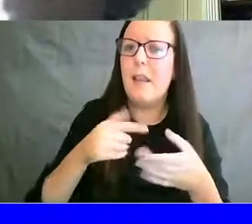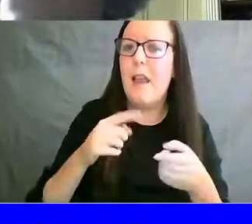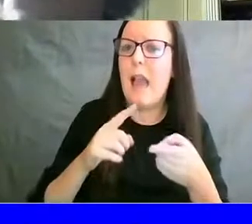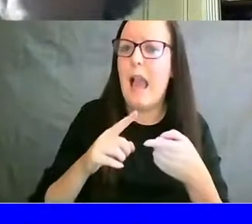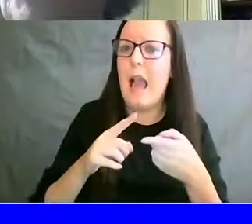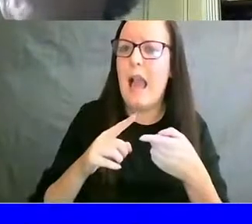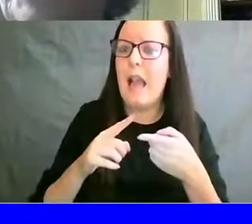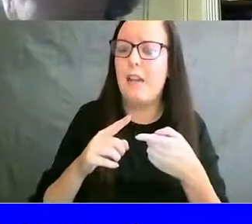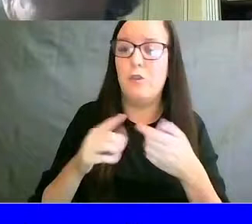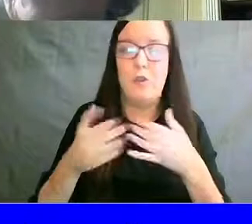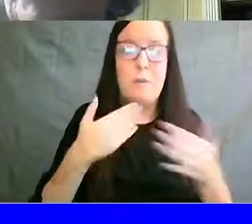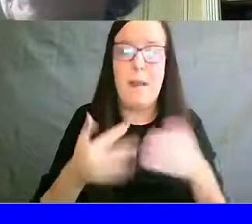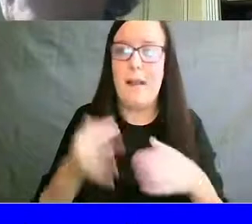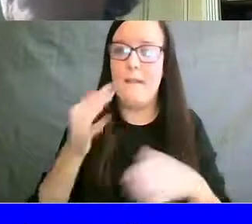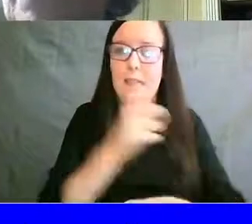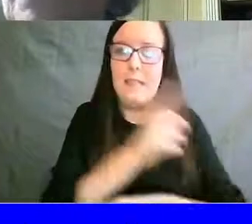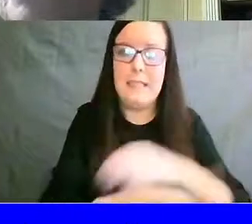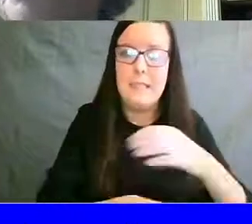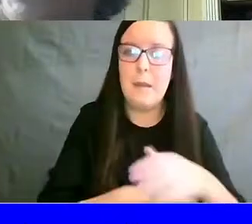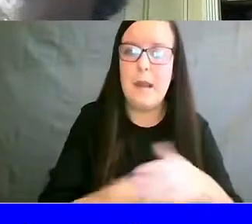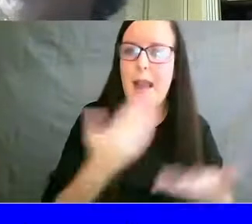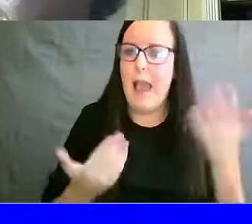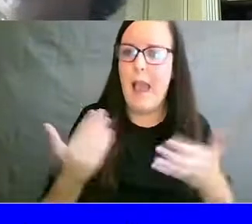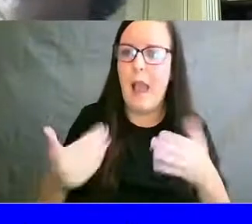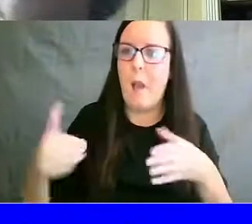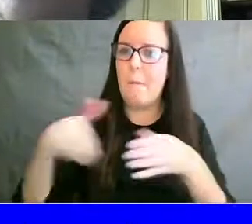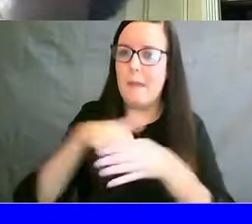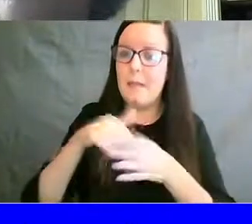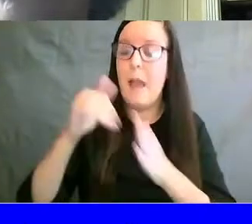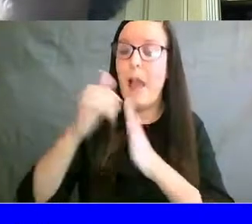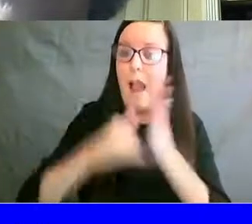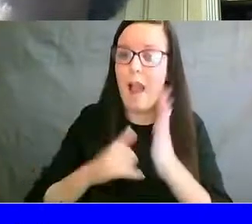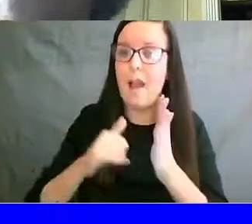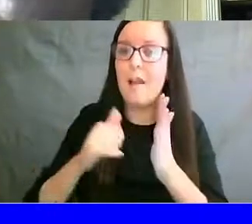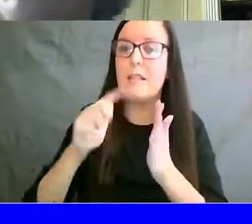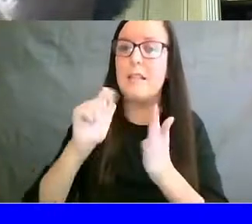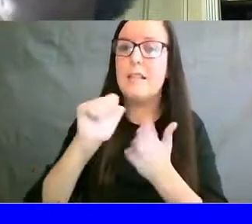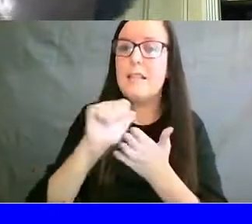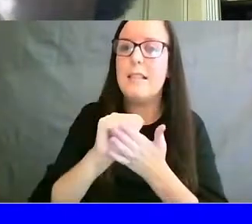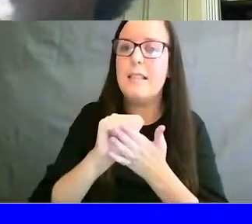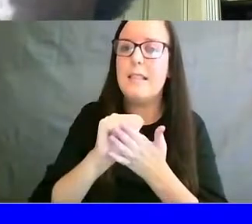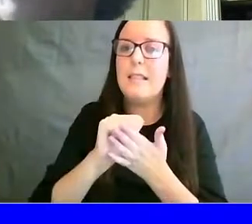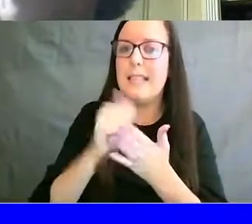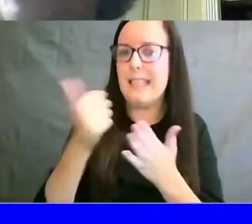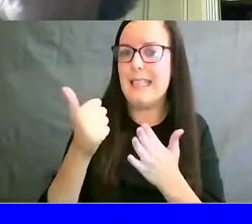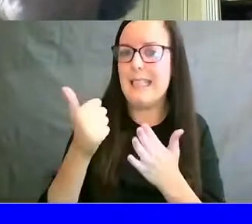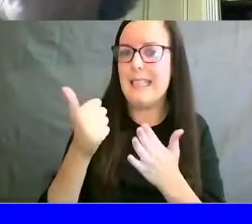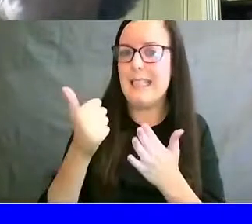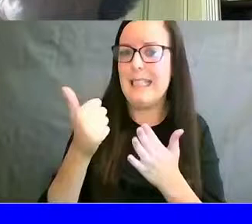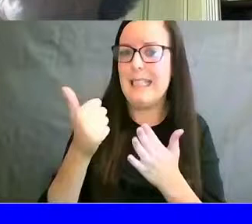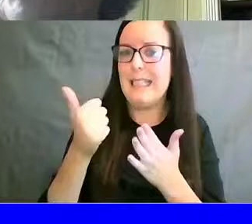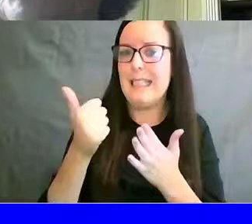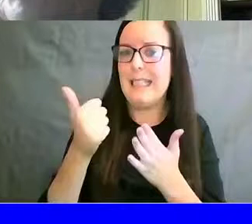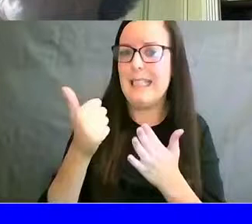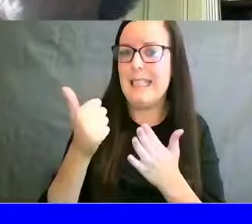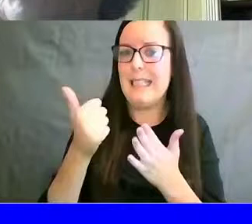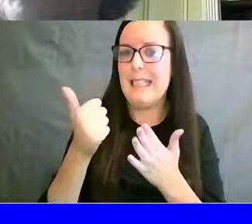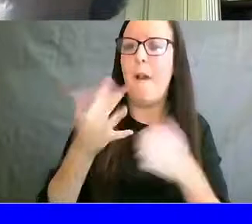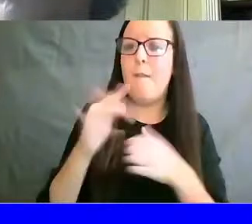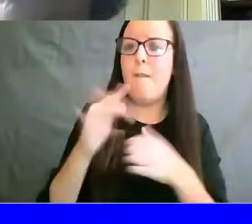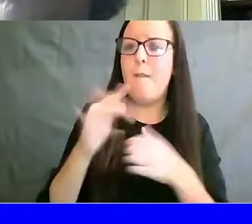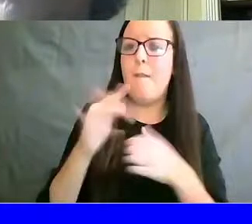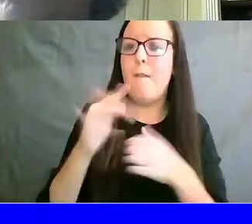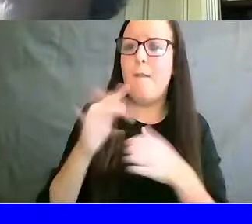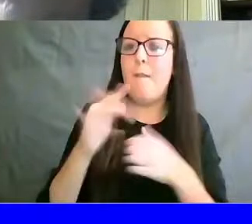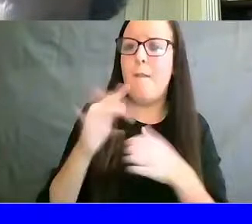disability, a person at risk or whatever. Article 16, freedom from exploitation, violence and abuse. State parties should